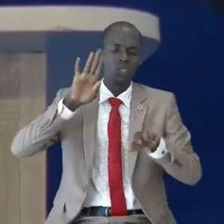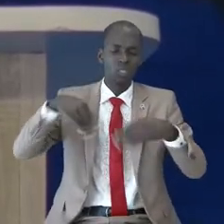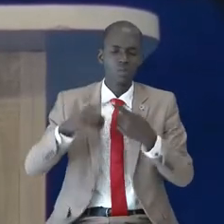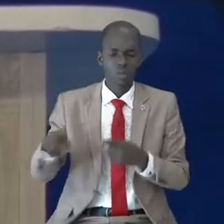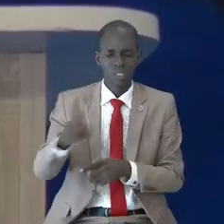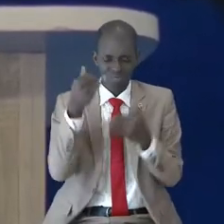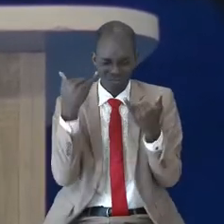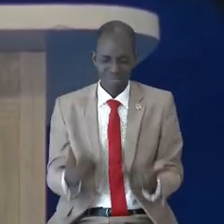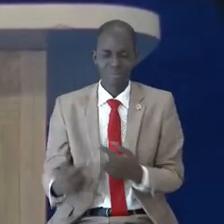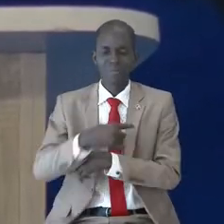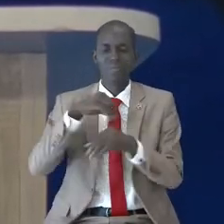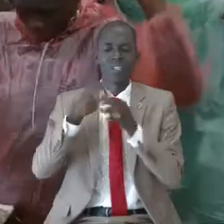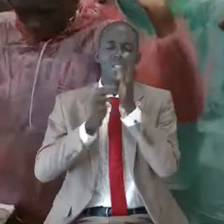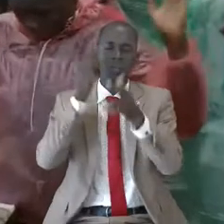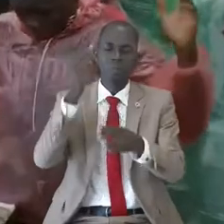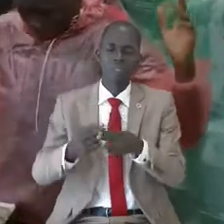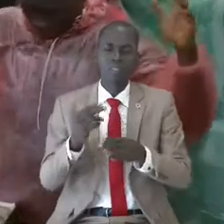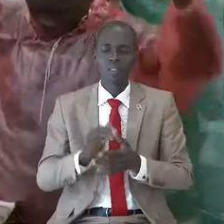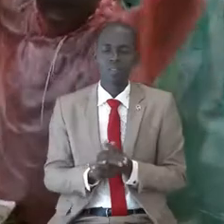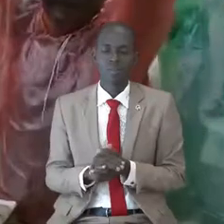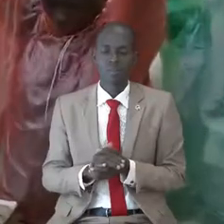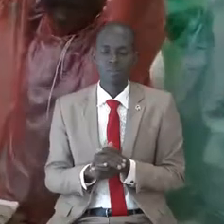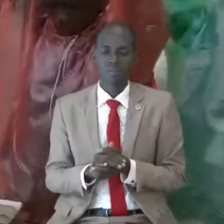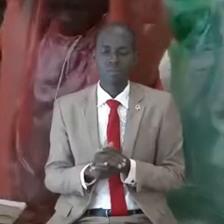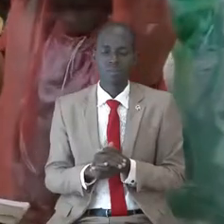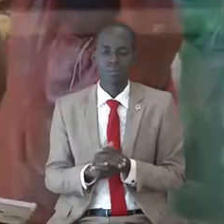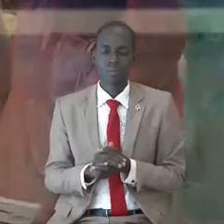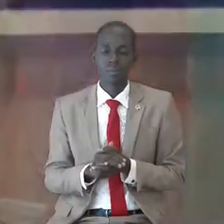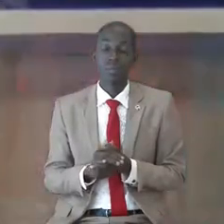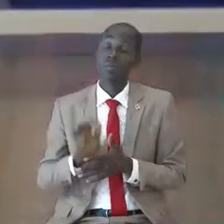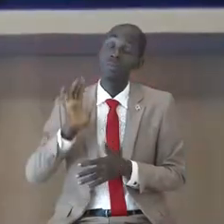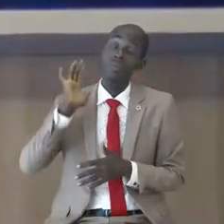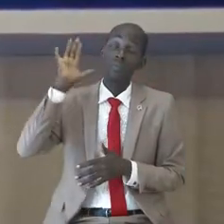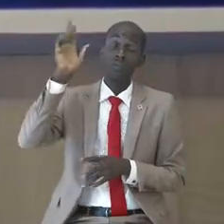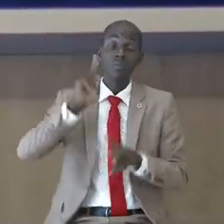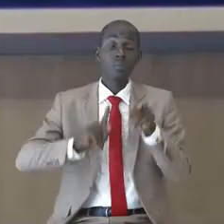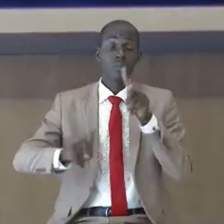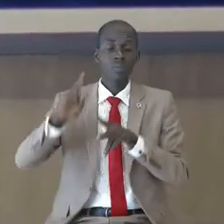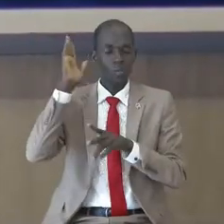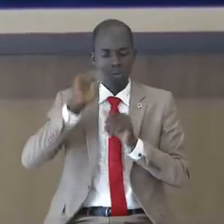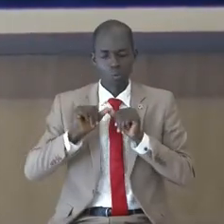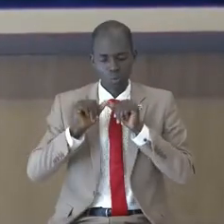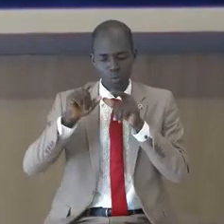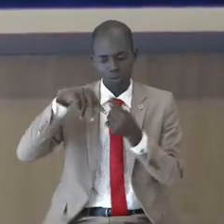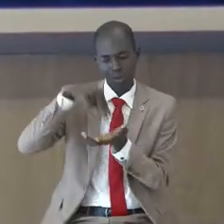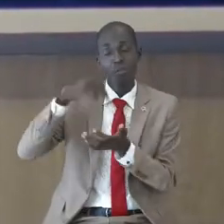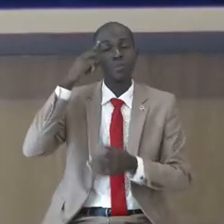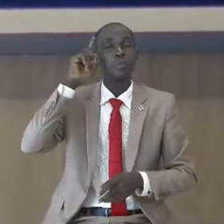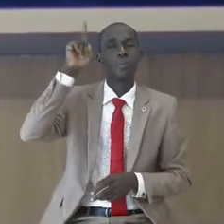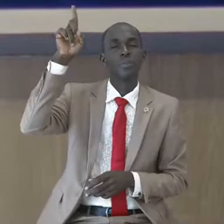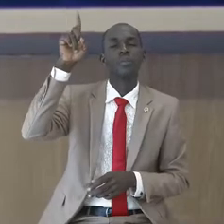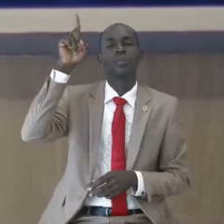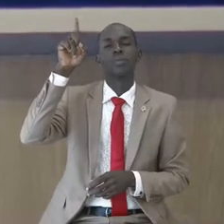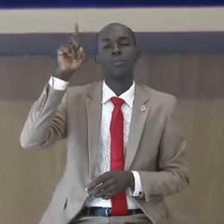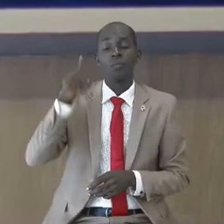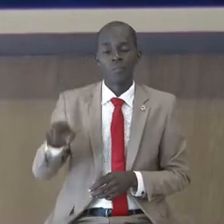in Jesus' name. Your people will keep on standing for you.